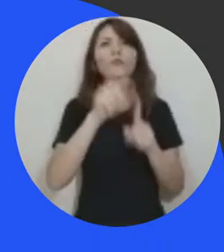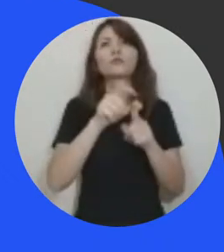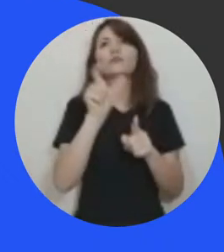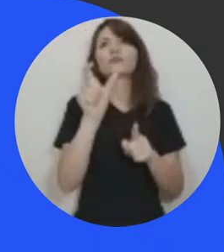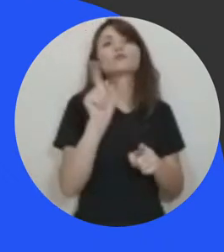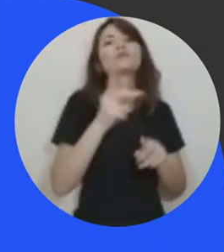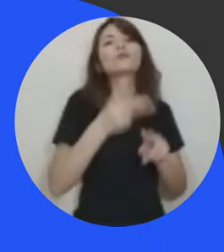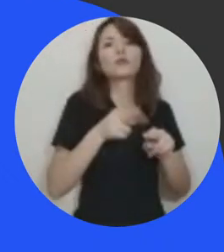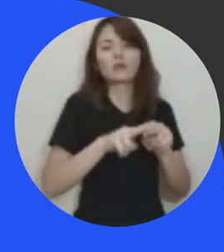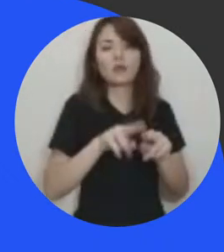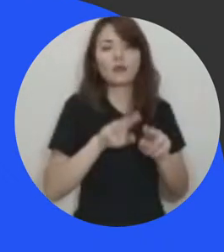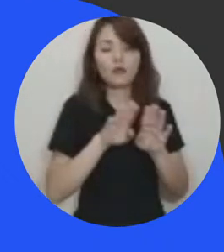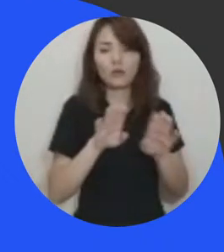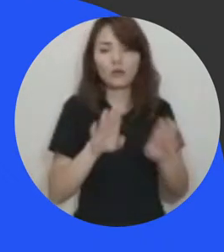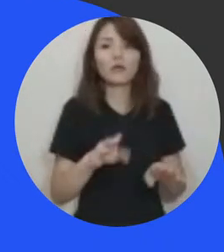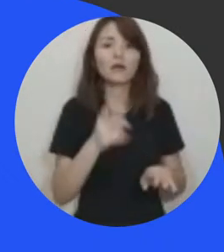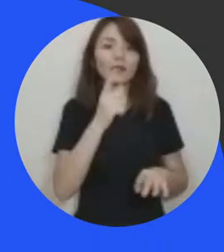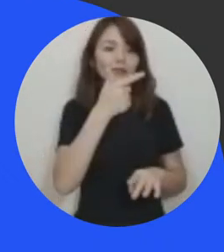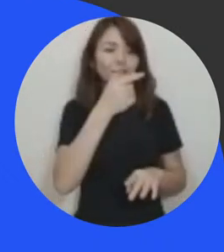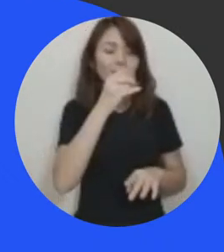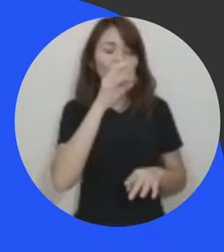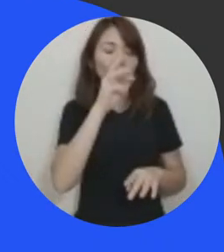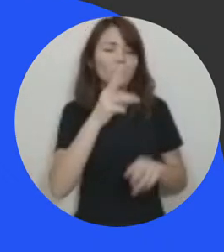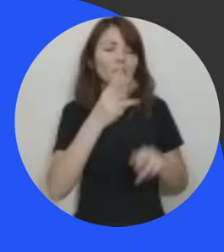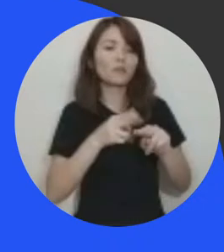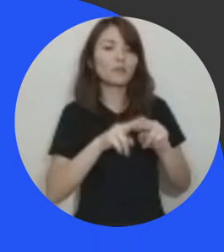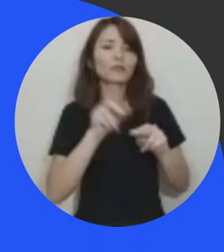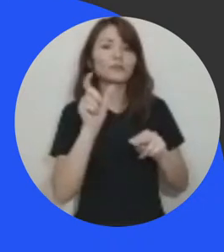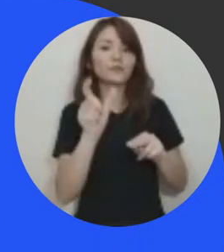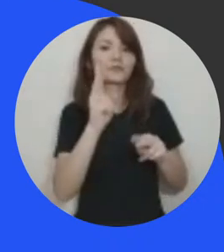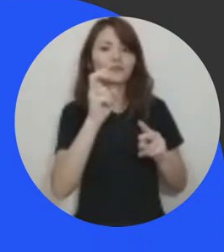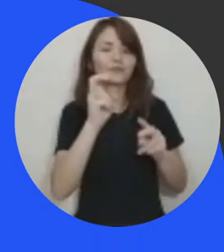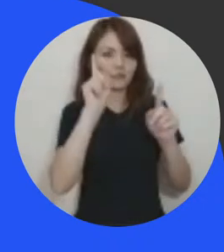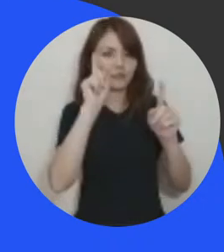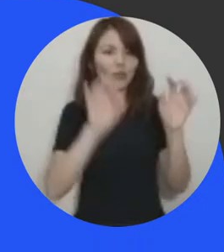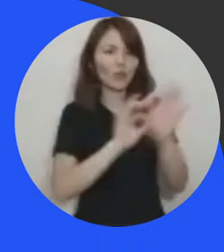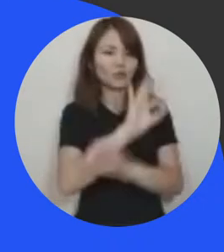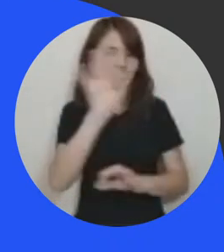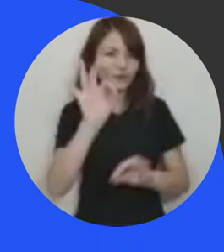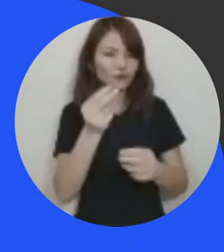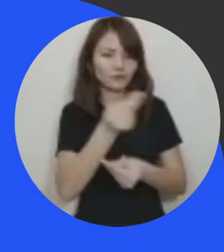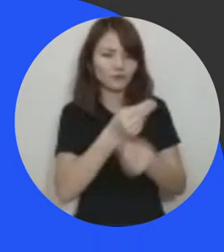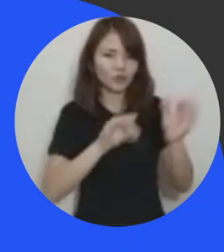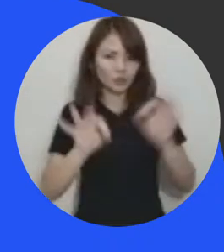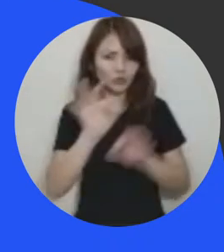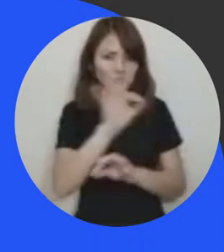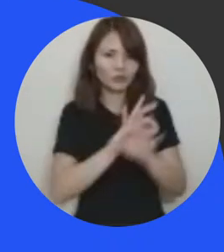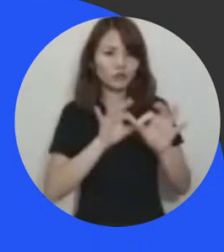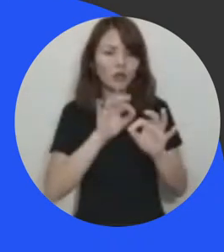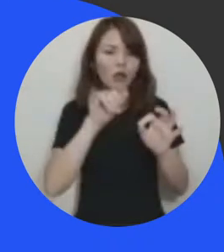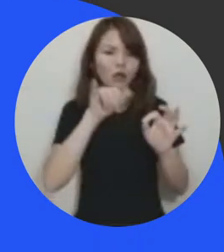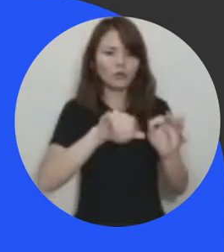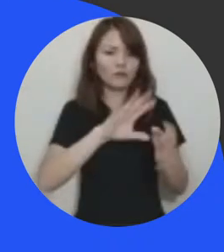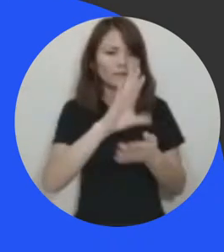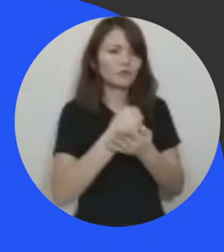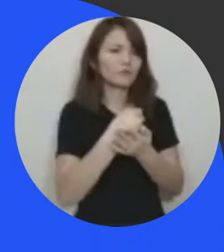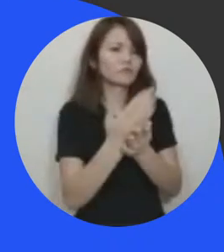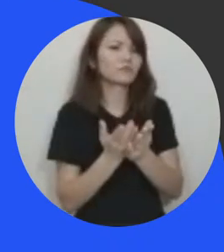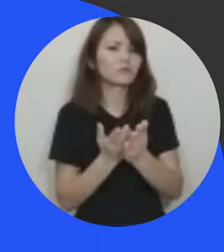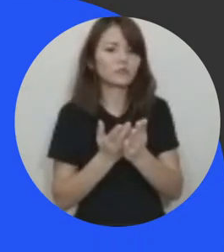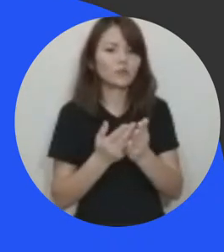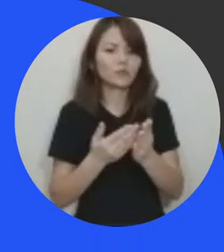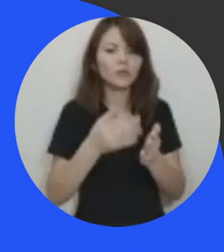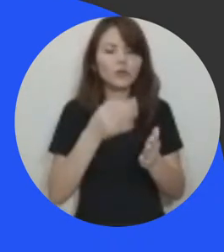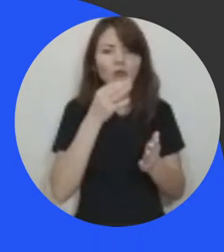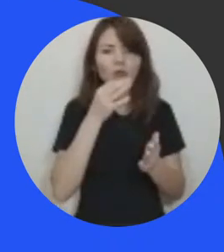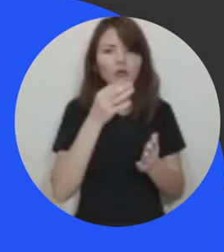effectively the blueprint that contains all the instructions that you would require to build and run an